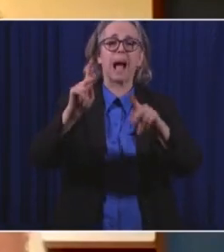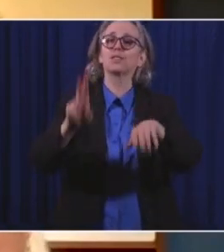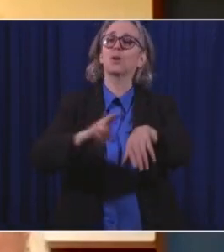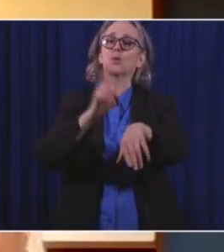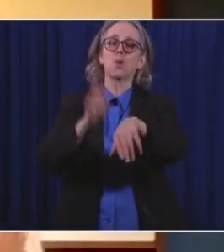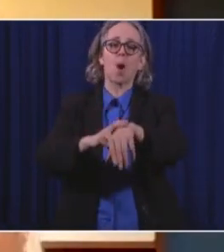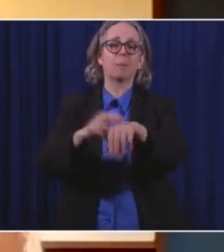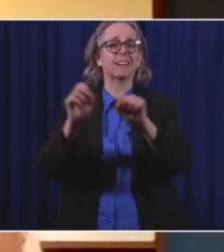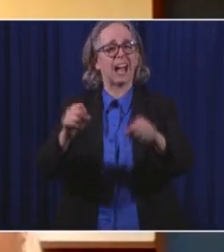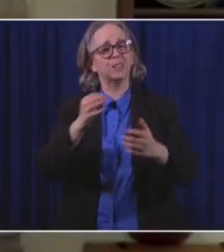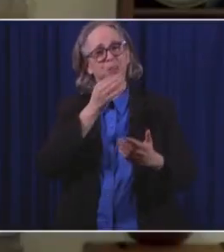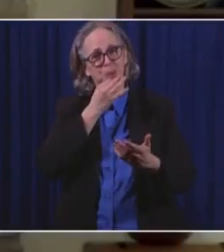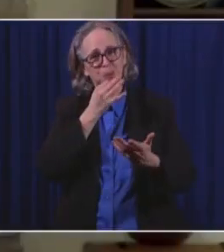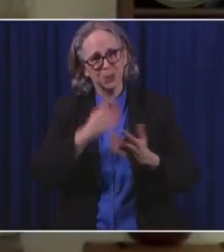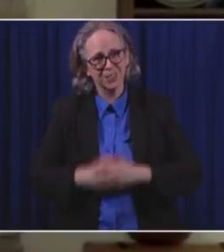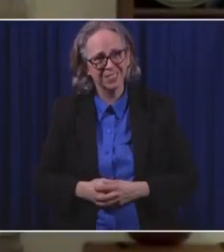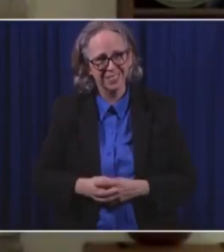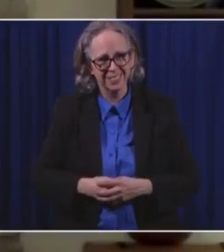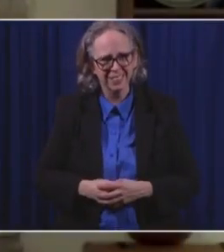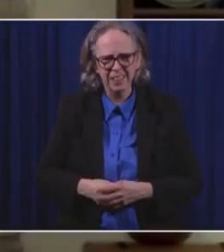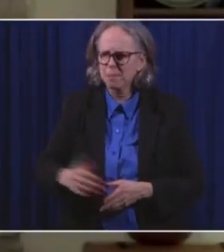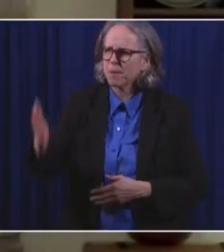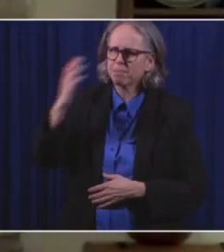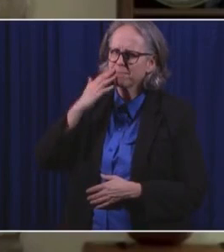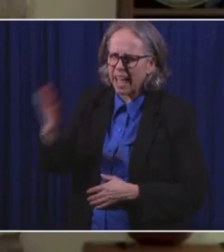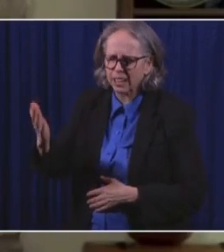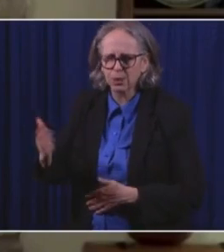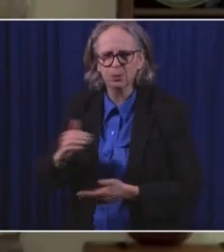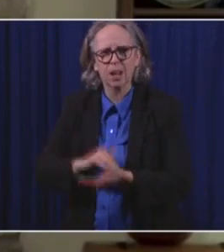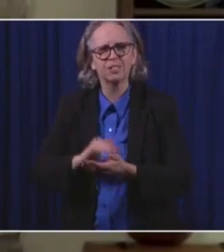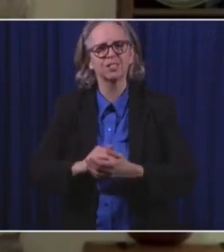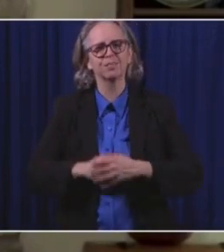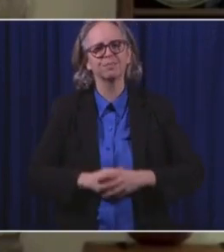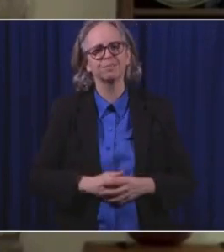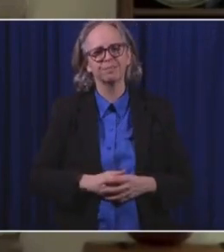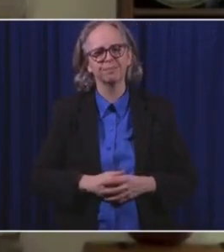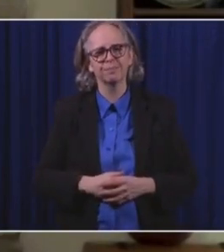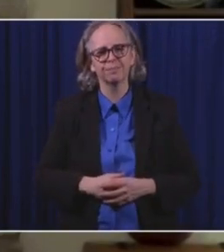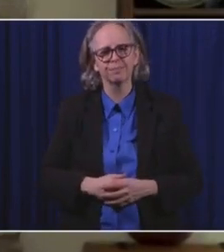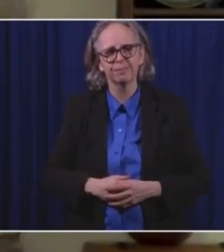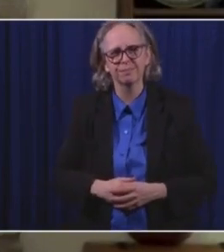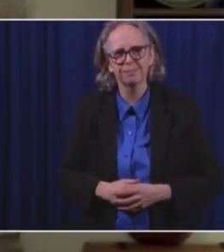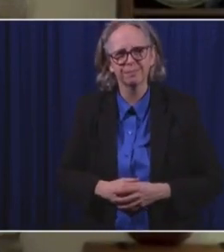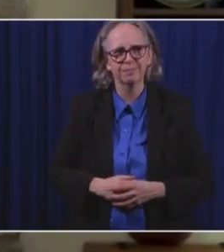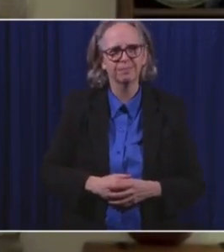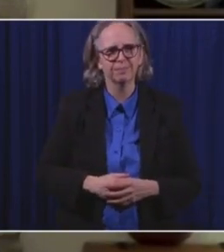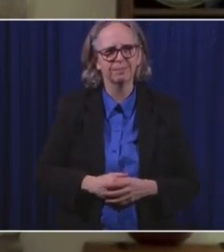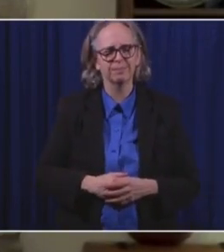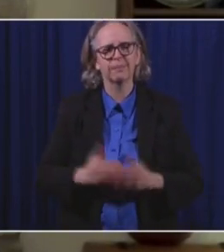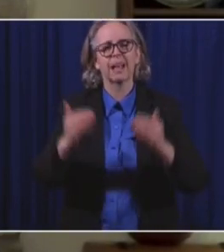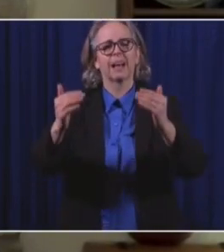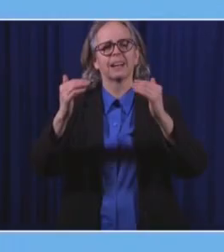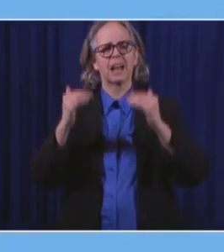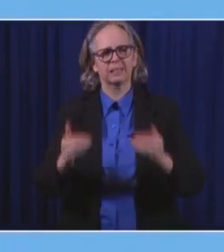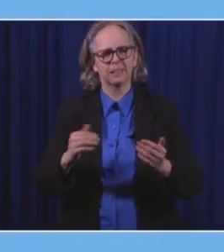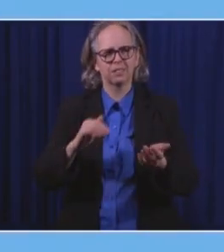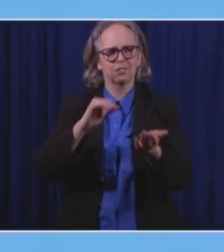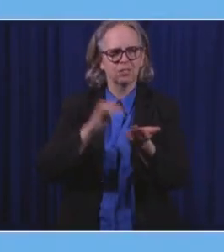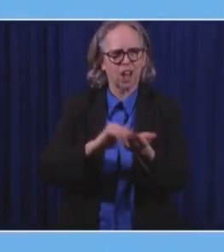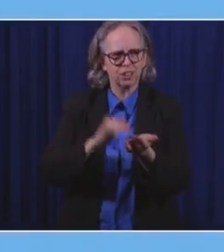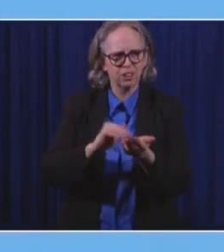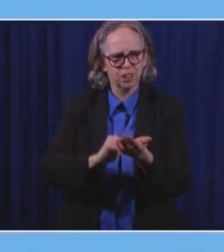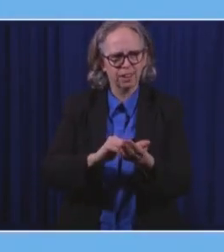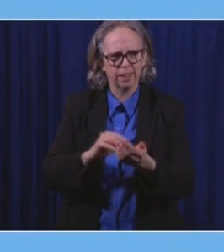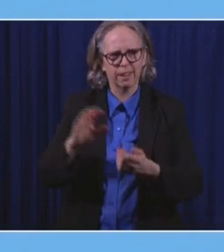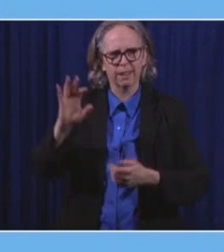possible. Doctor, thank you very much. We appreciate you being with us today. Next is Dr. Jennifer Wall-Forster. She